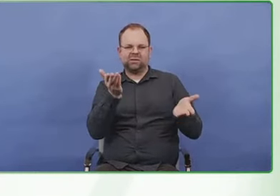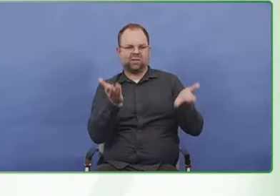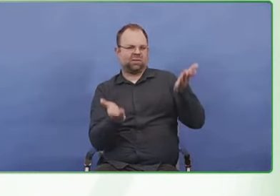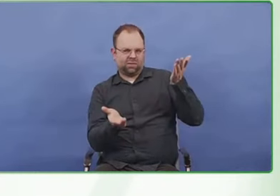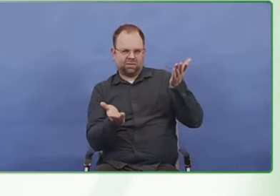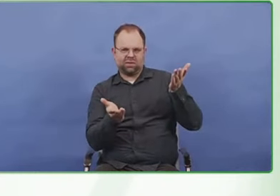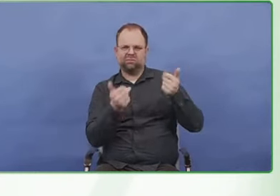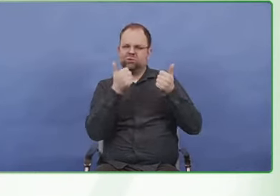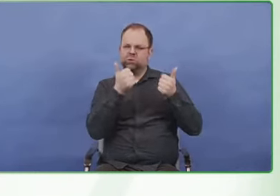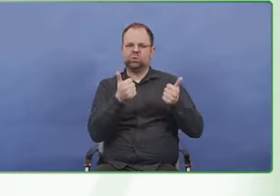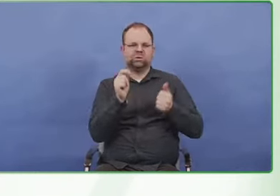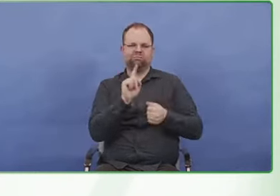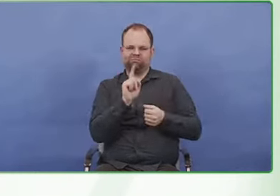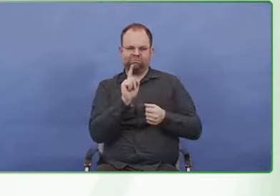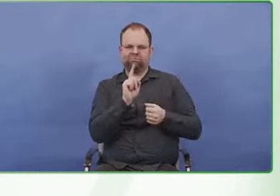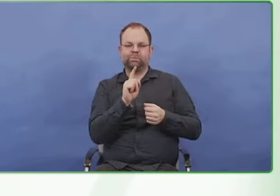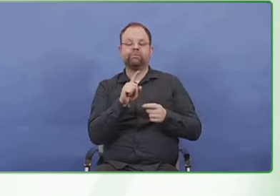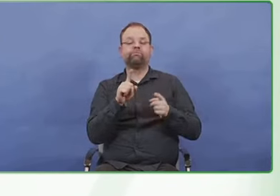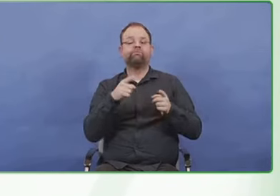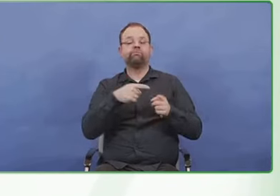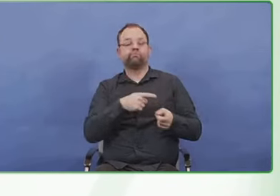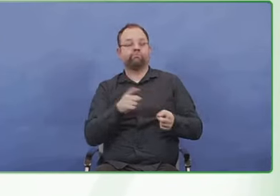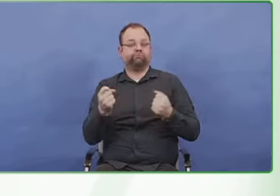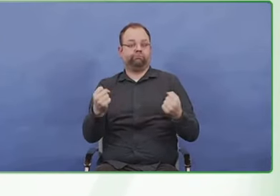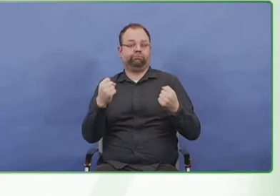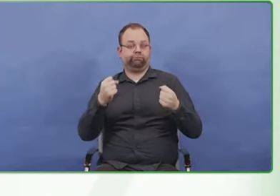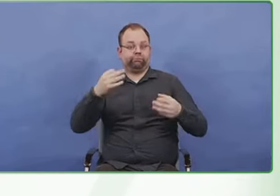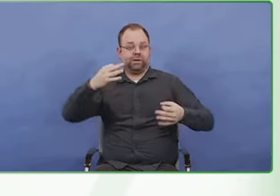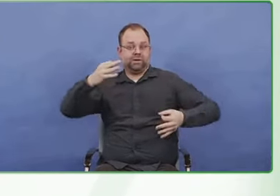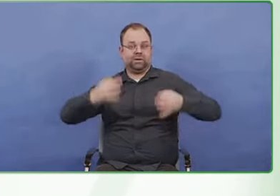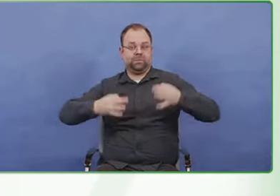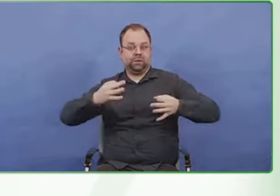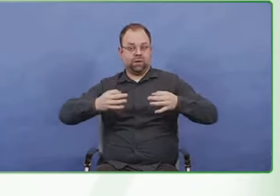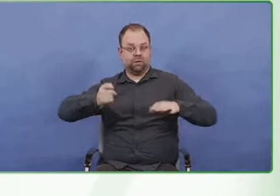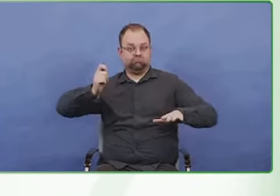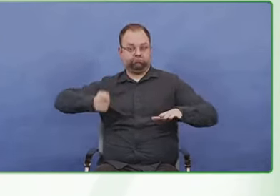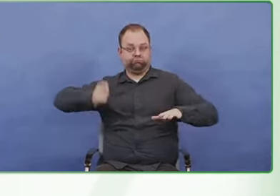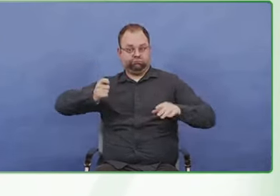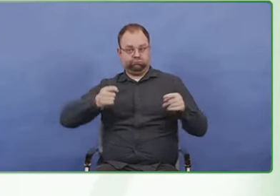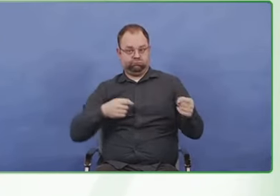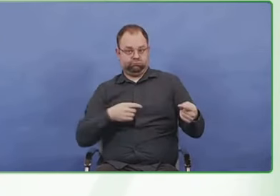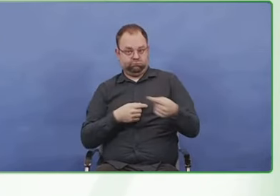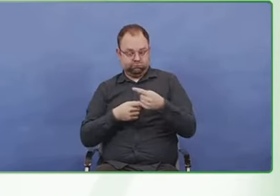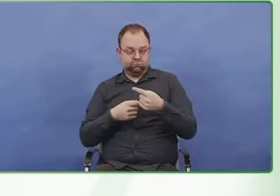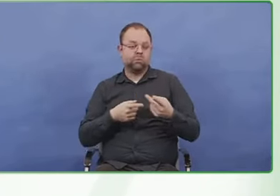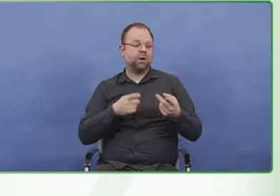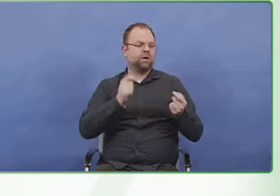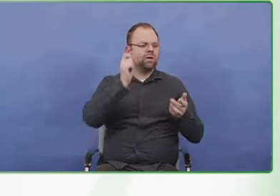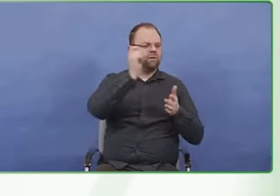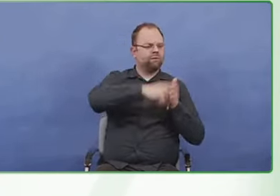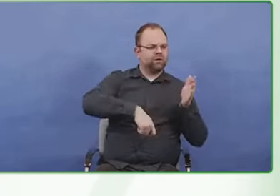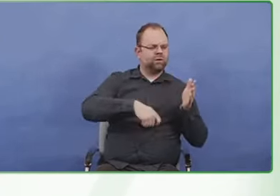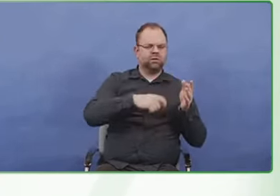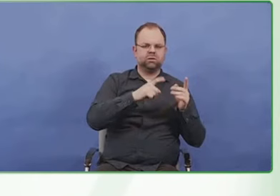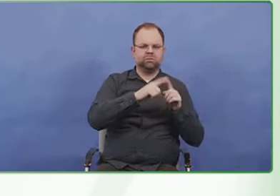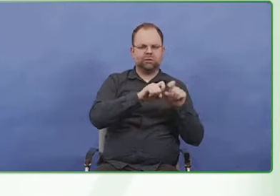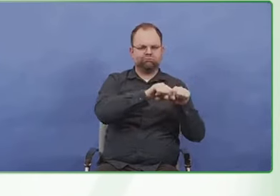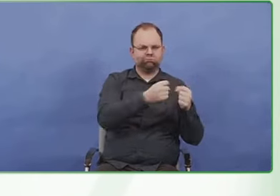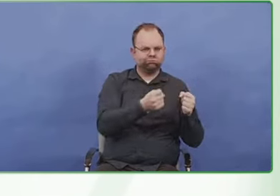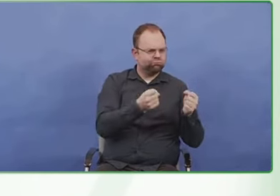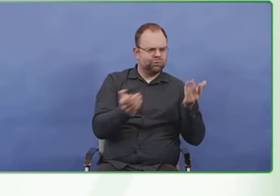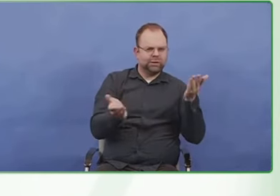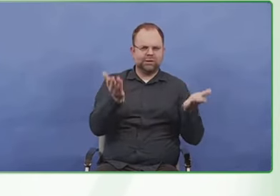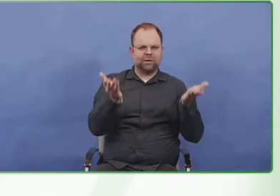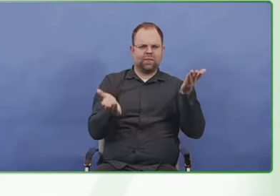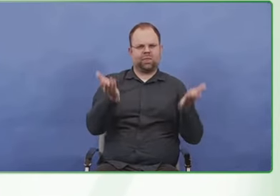Enters Amendment 23 to the law, which we were able to pass this past summer, and which would go into effect